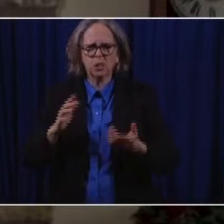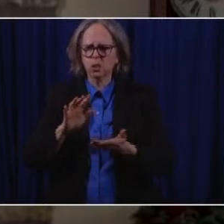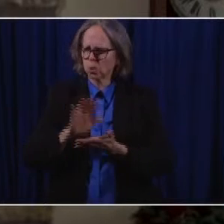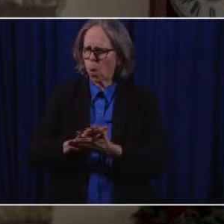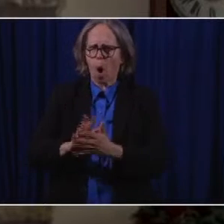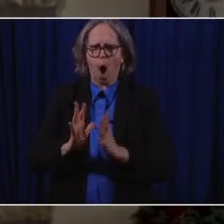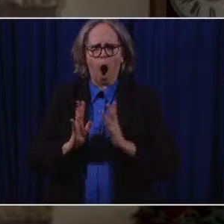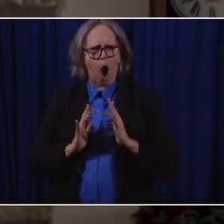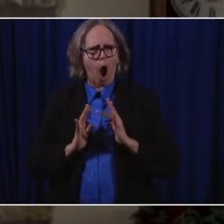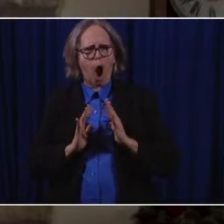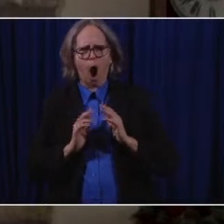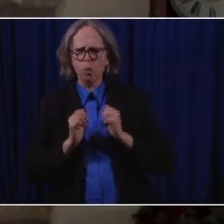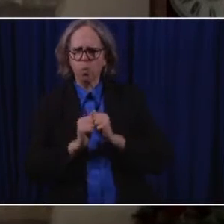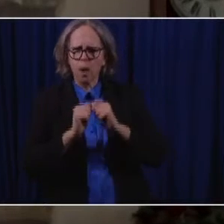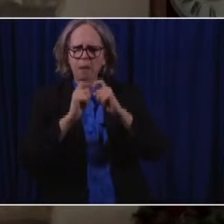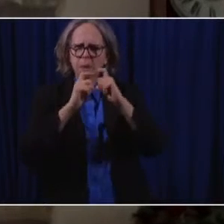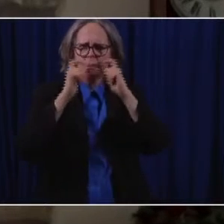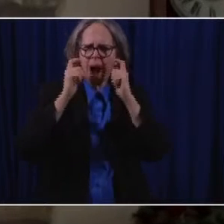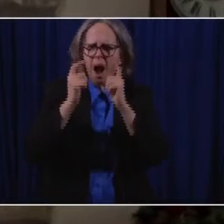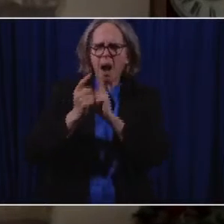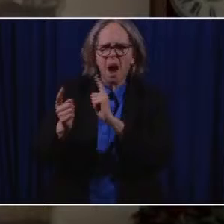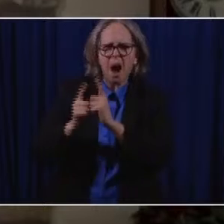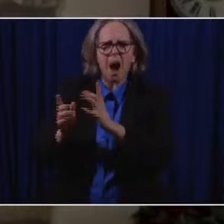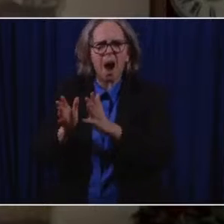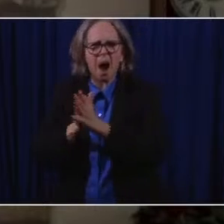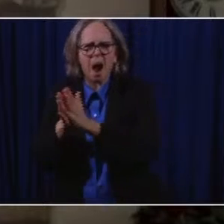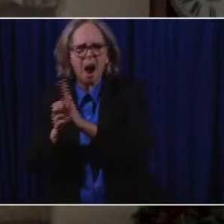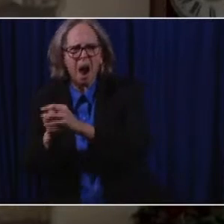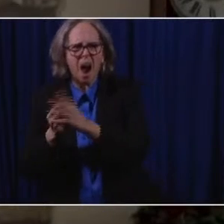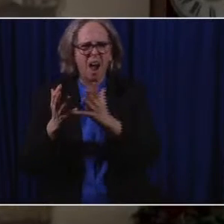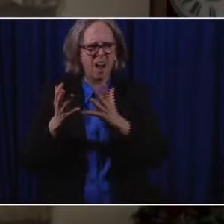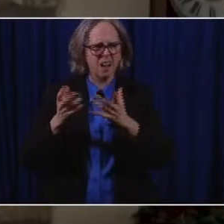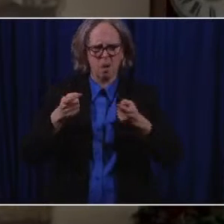spread in the school, but they just can't,